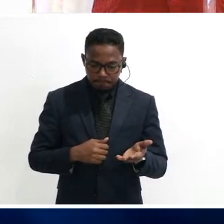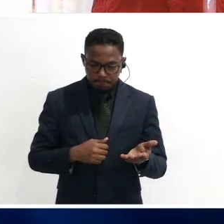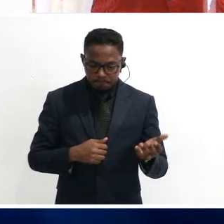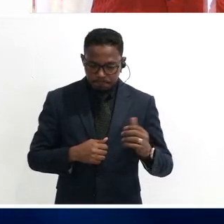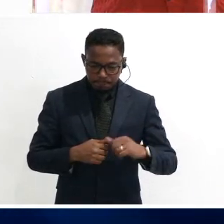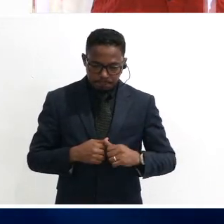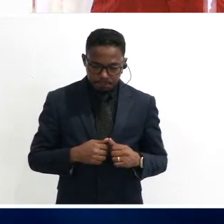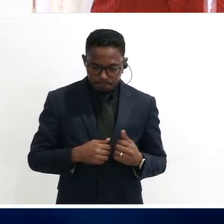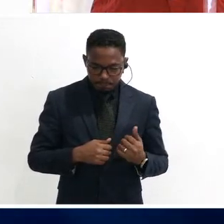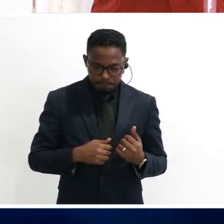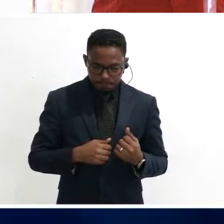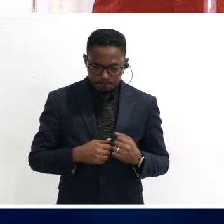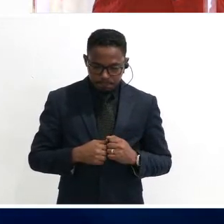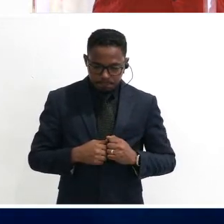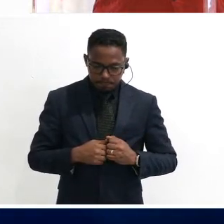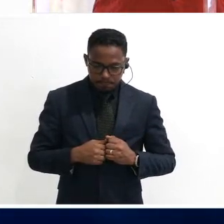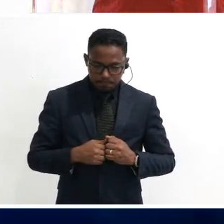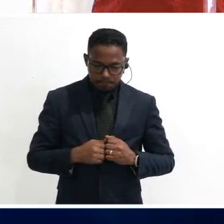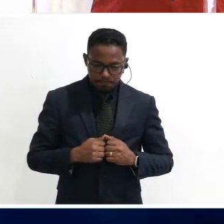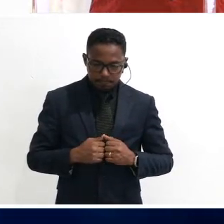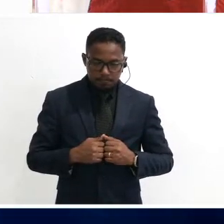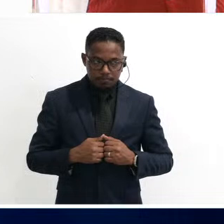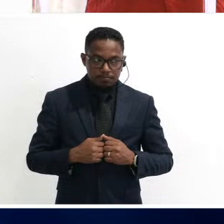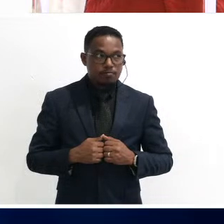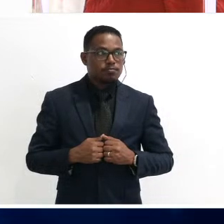KGD, or known good die.